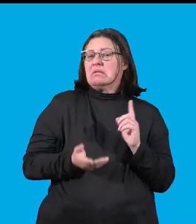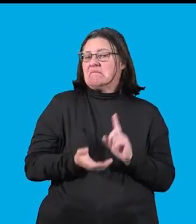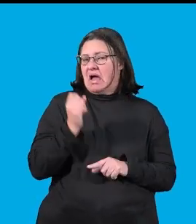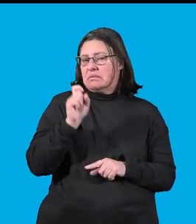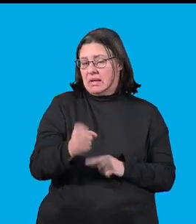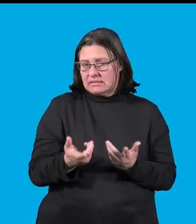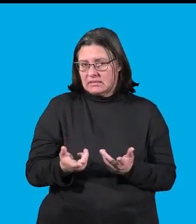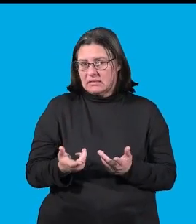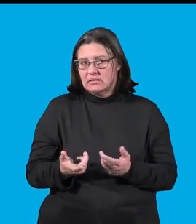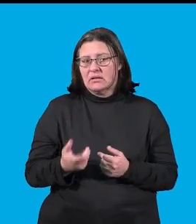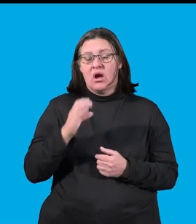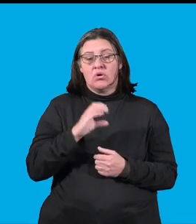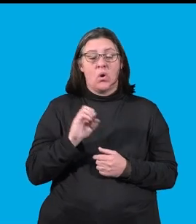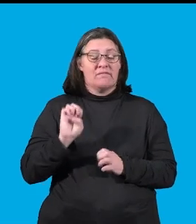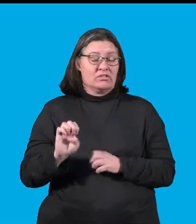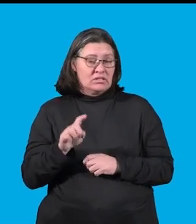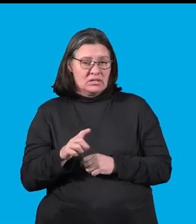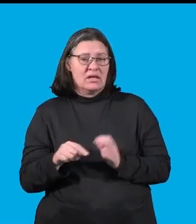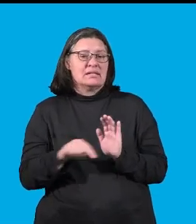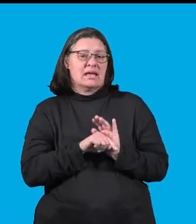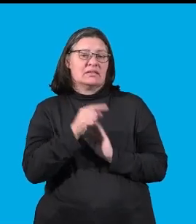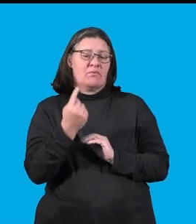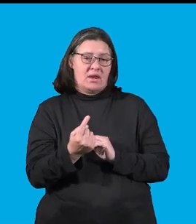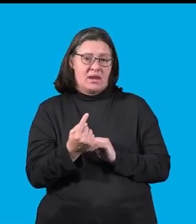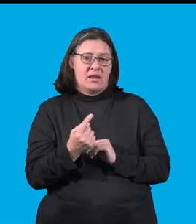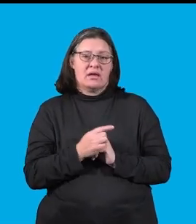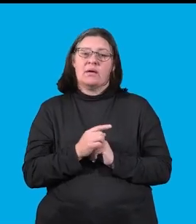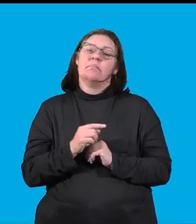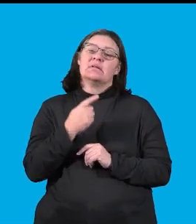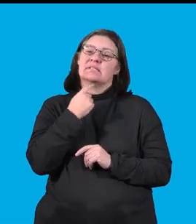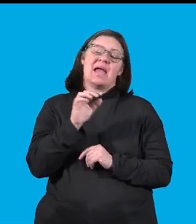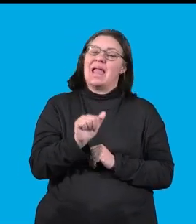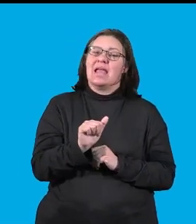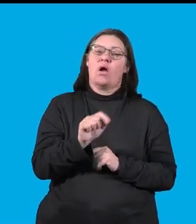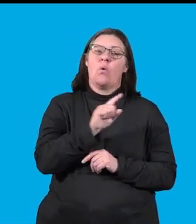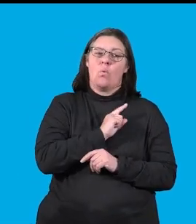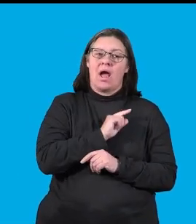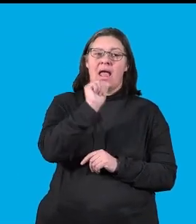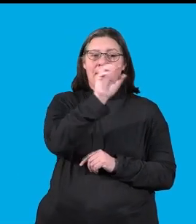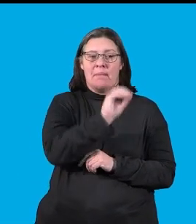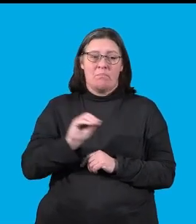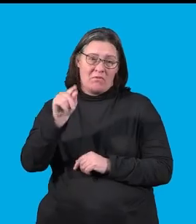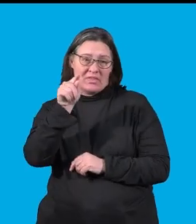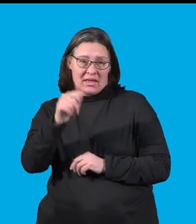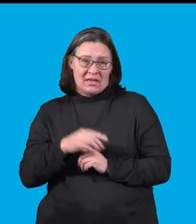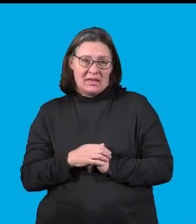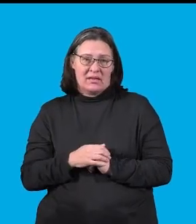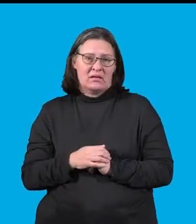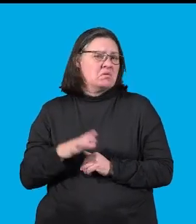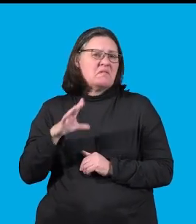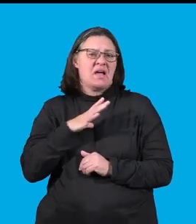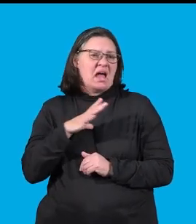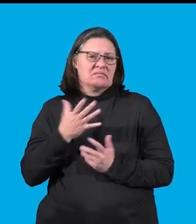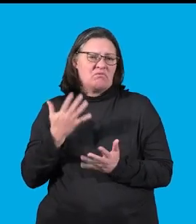to find those. The coefficient of x cubed is negative 1. In this case, it's not going to be called a because they've moved a over there, which